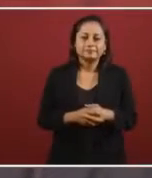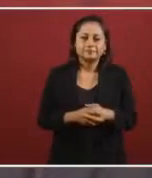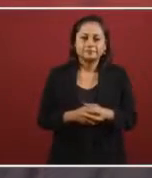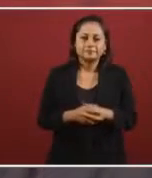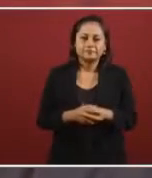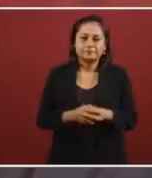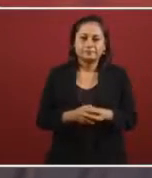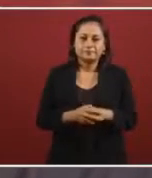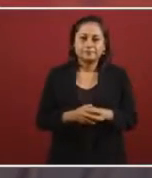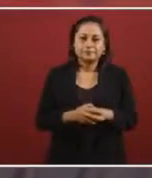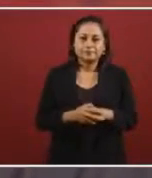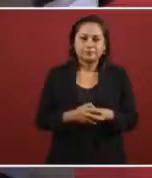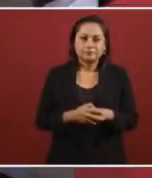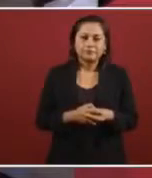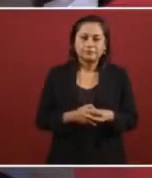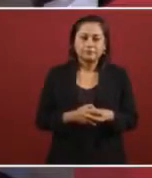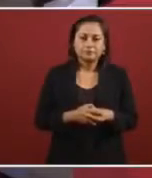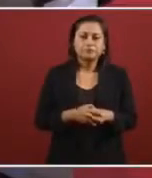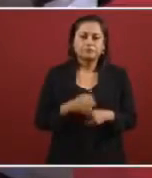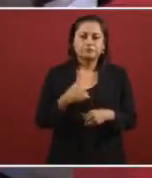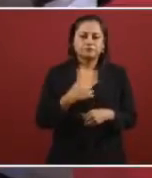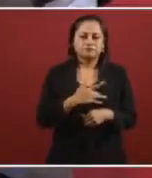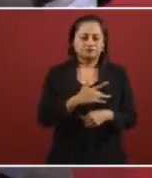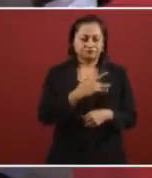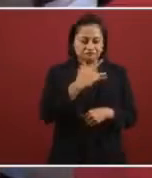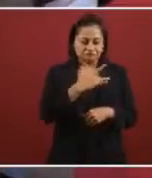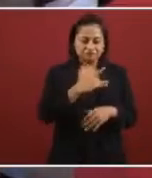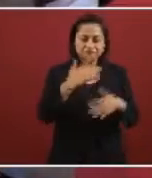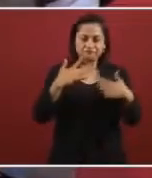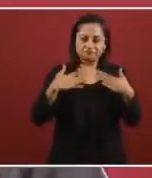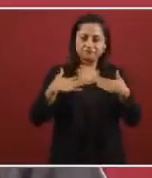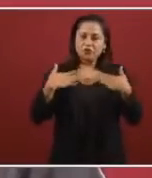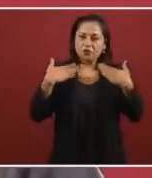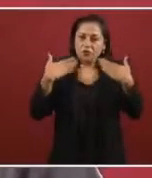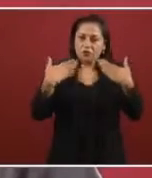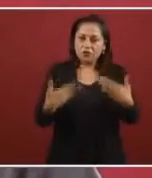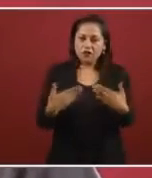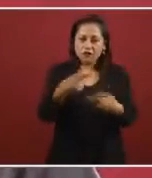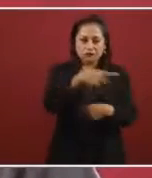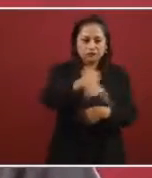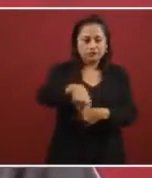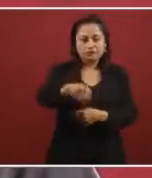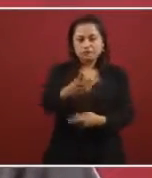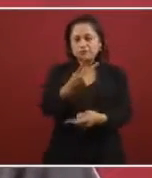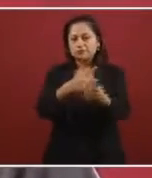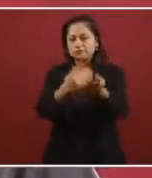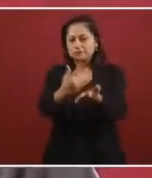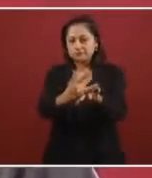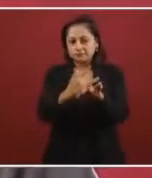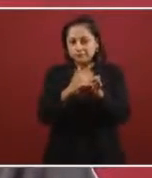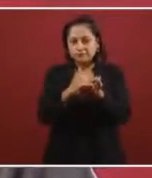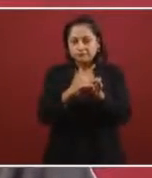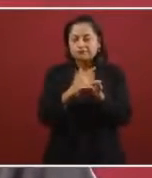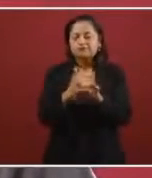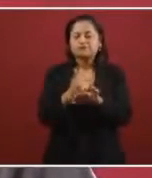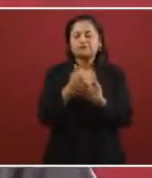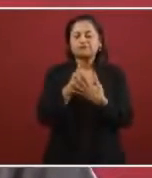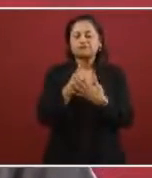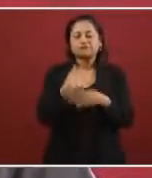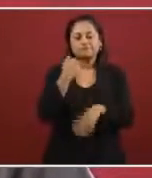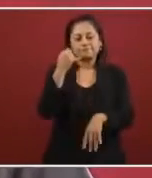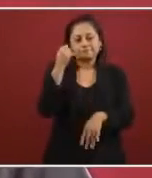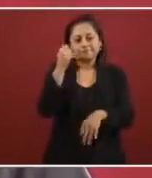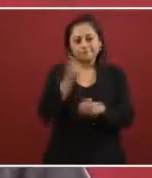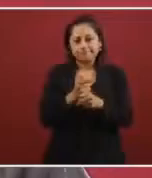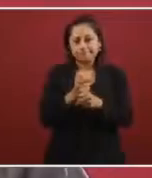Y por eso tengo confianza. And for that reason I am confident that we will find the truth. We will know the